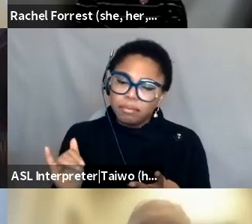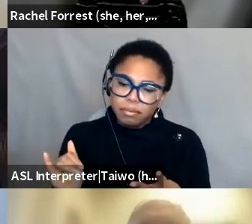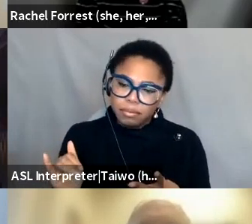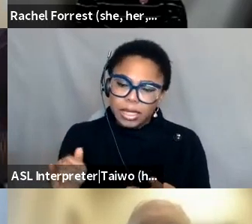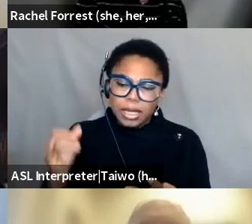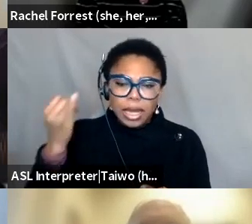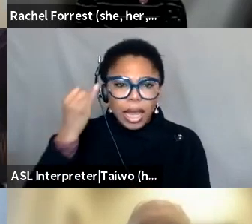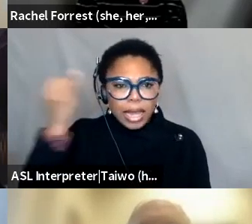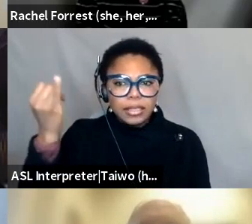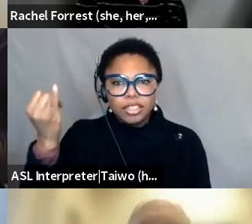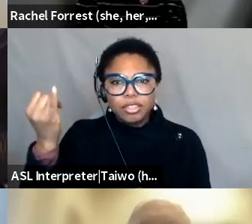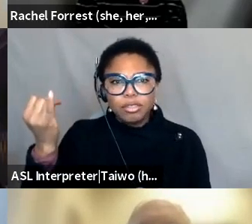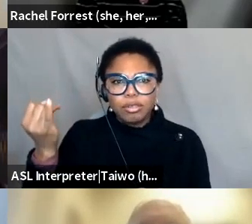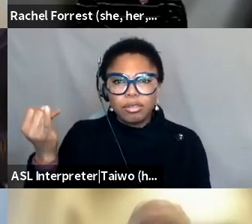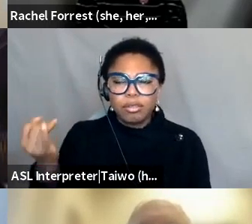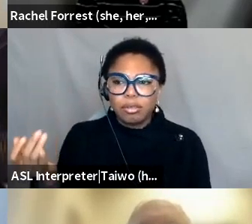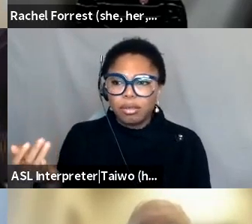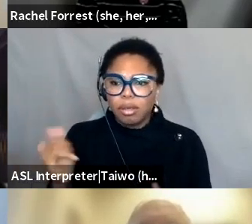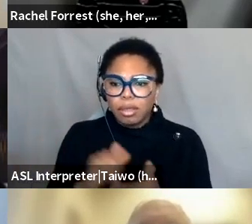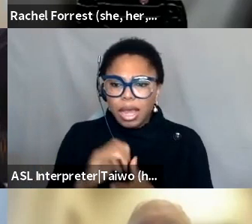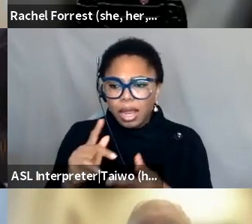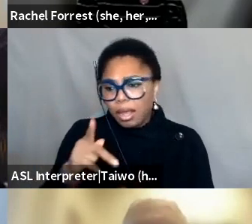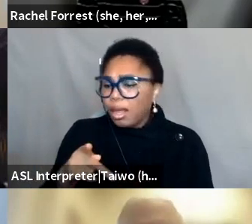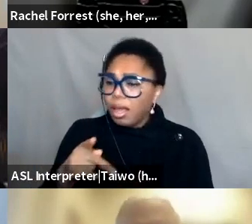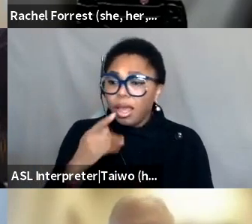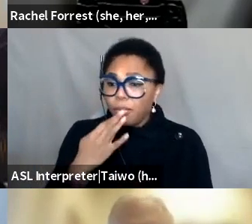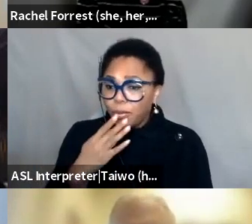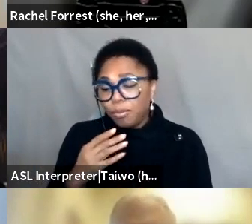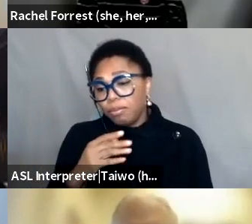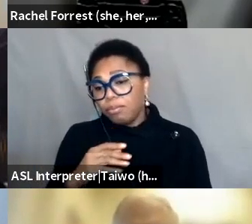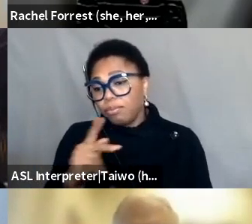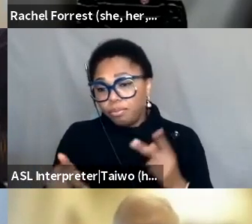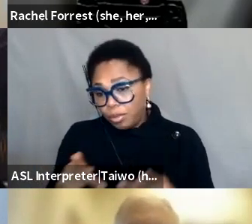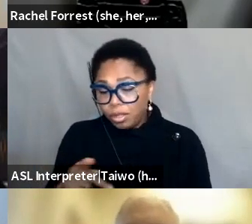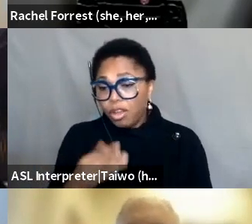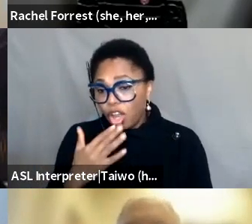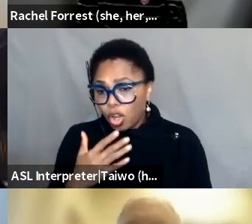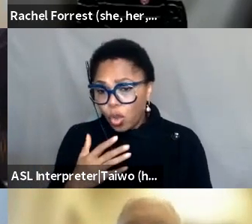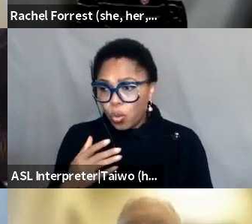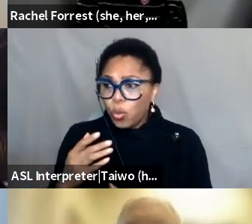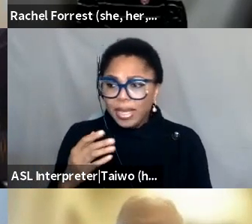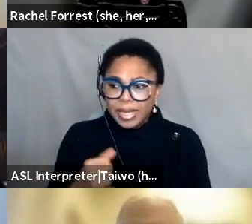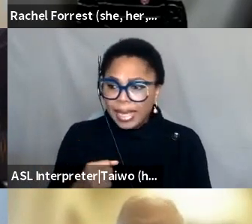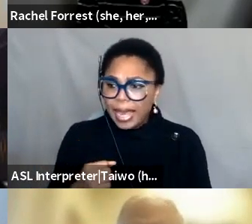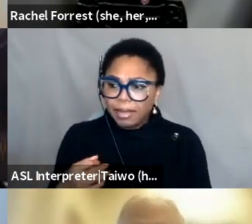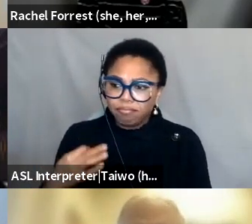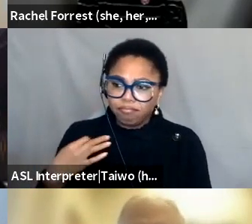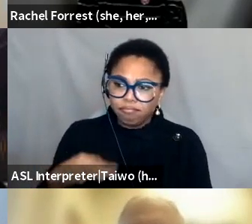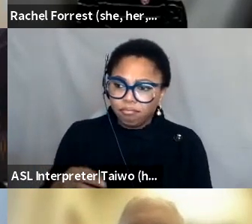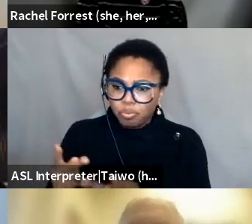the idea is that like people of color who get positions aren't deserving, or there's some